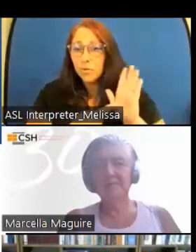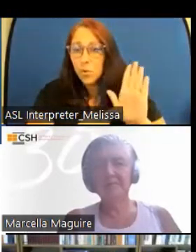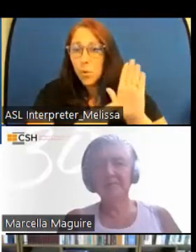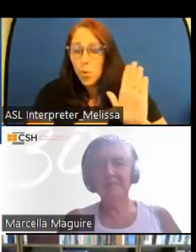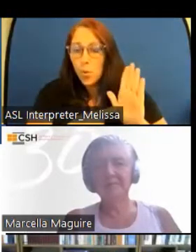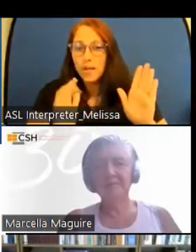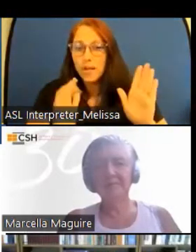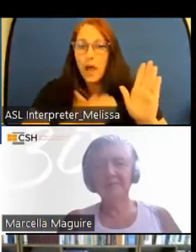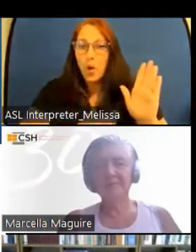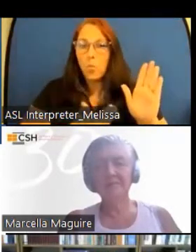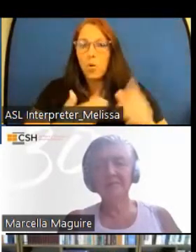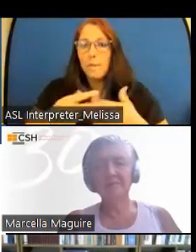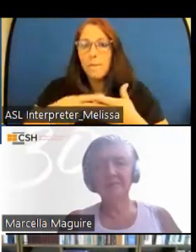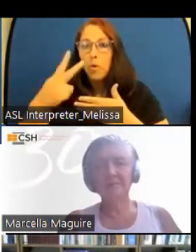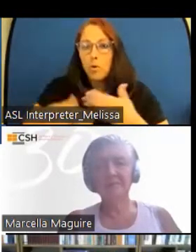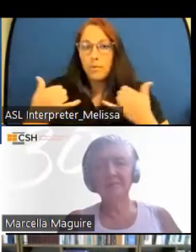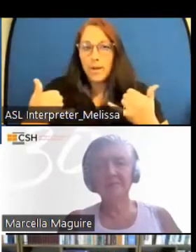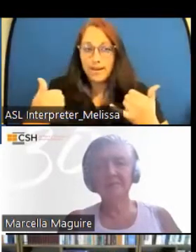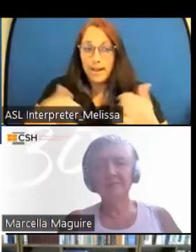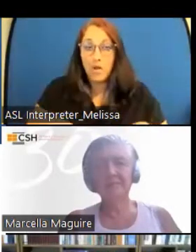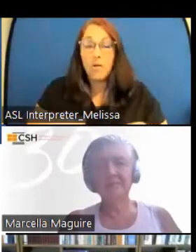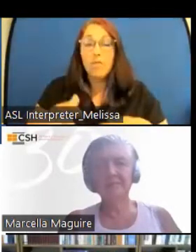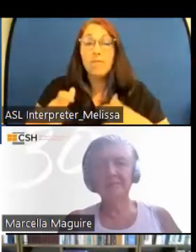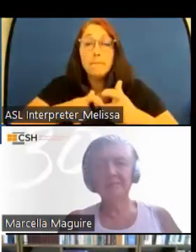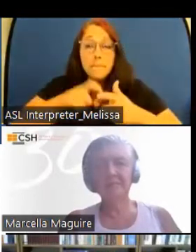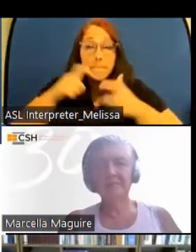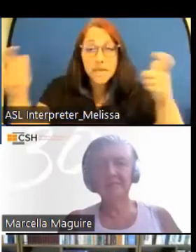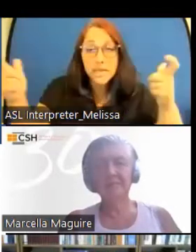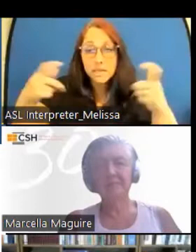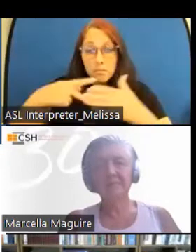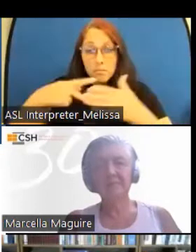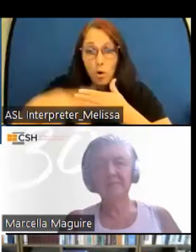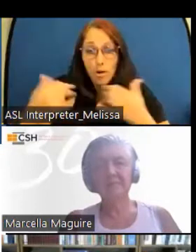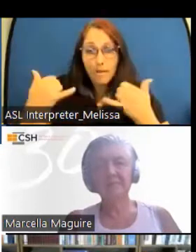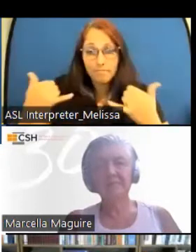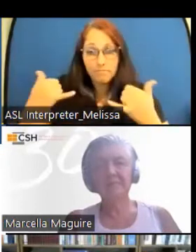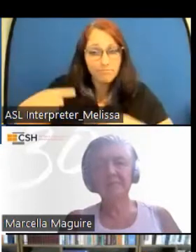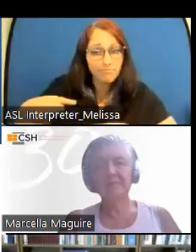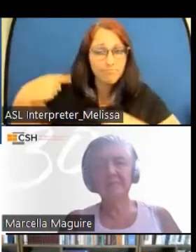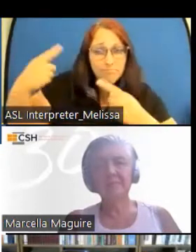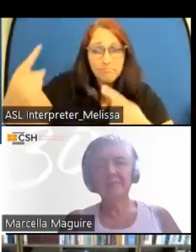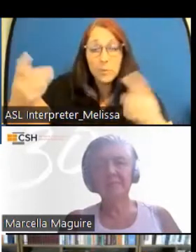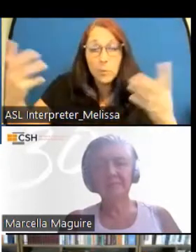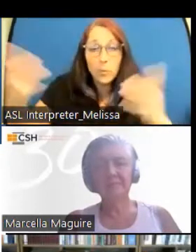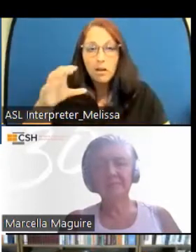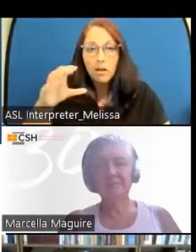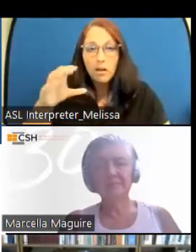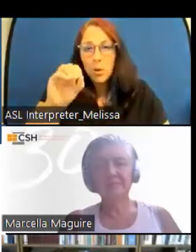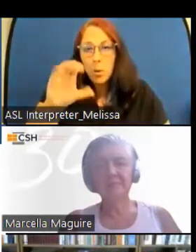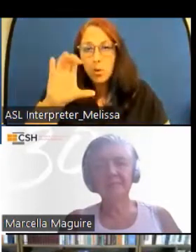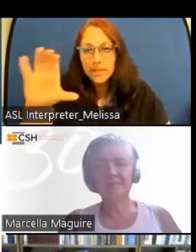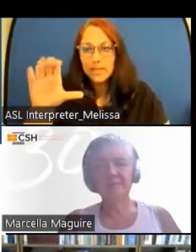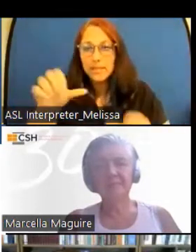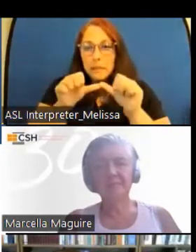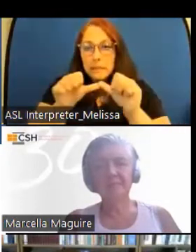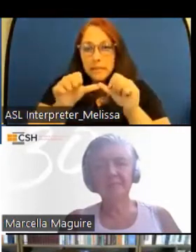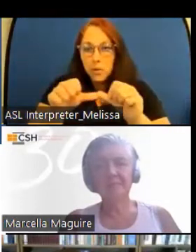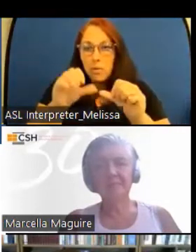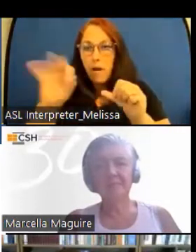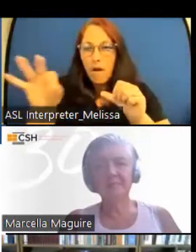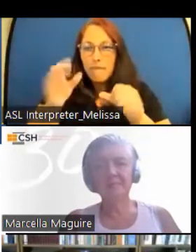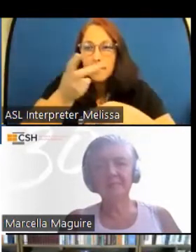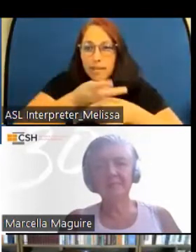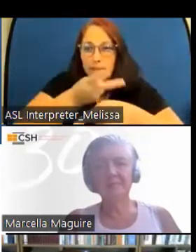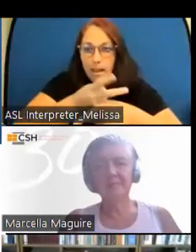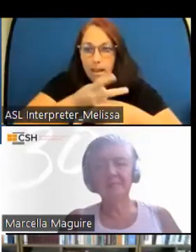far is our Continuum of Care program. Right now we have our competition is open, and we have,